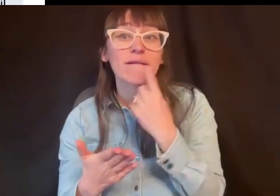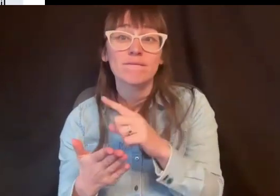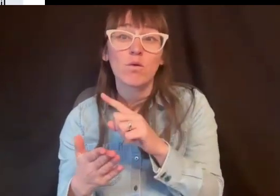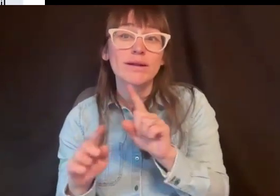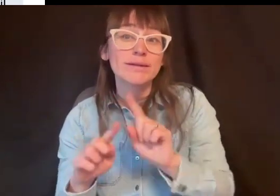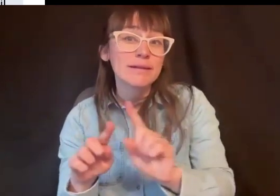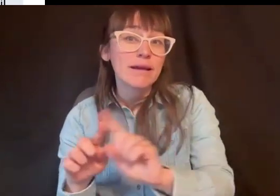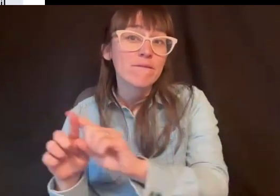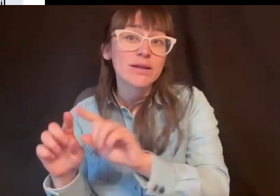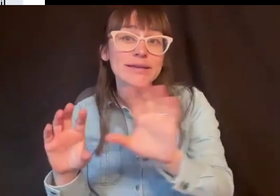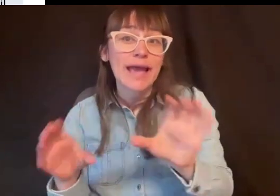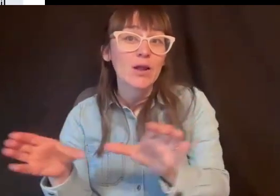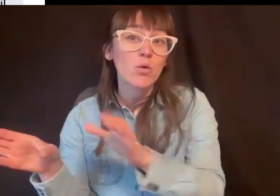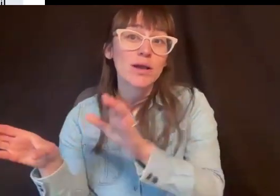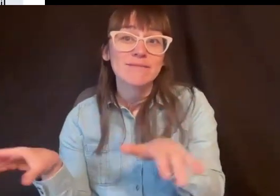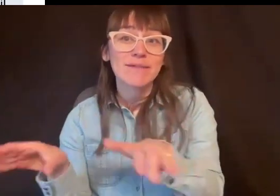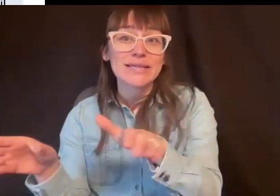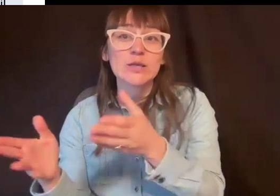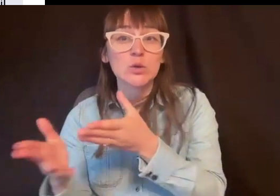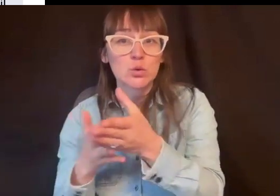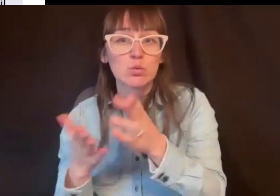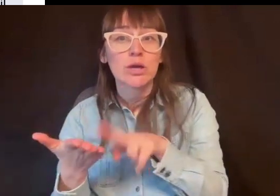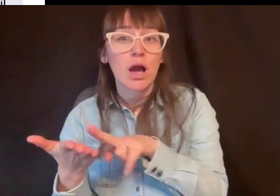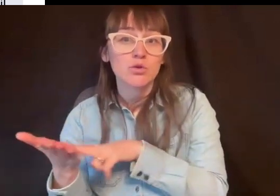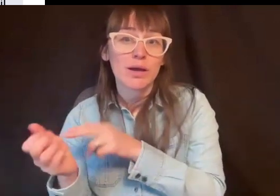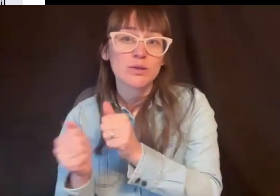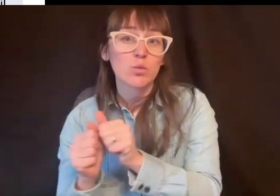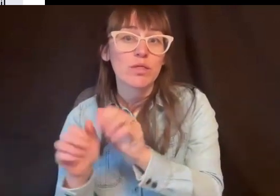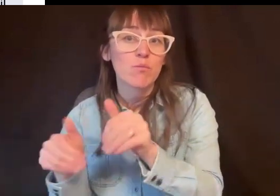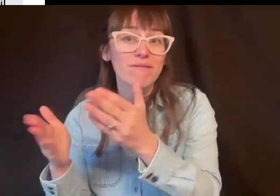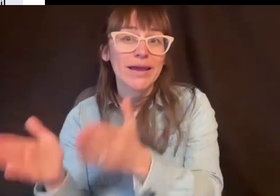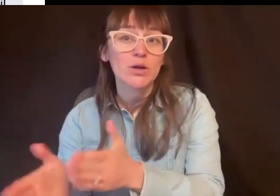activities through contracts with service providers.